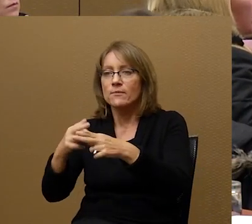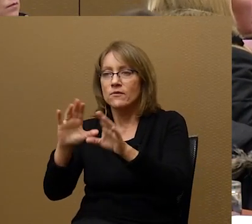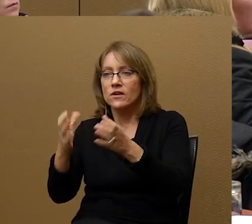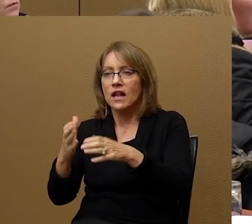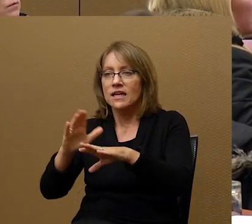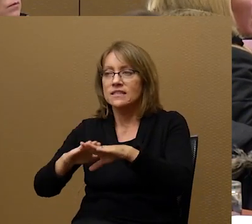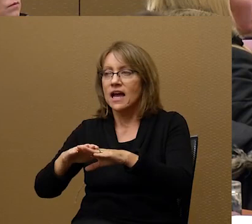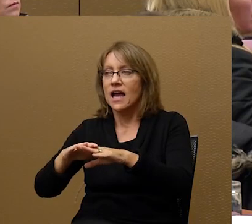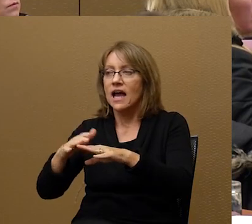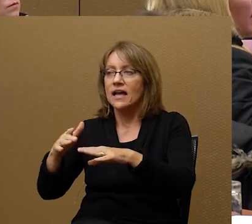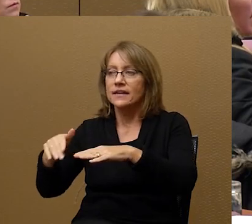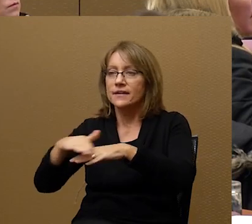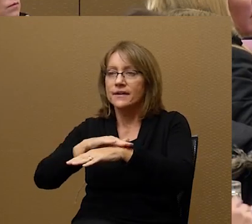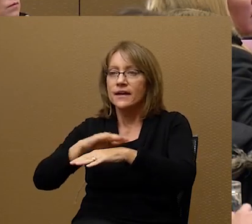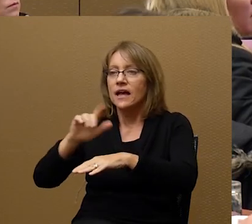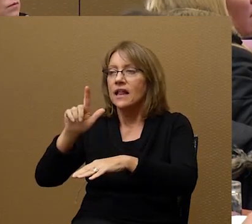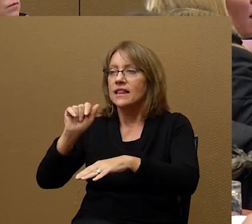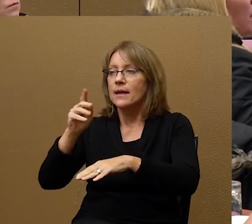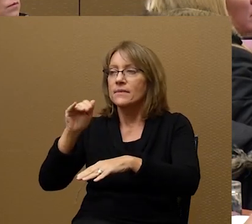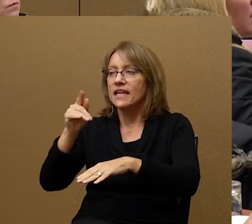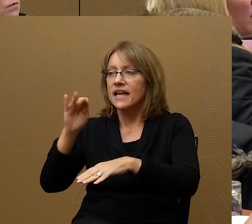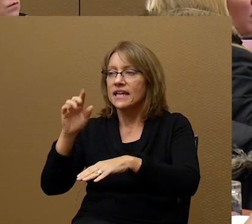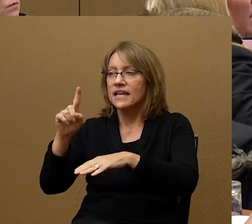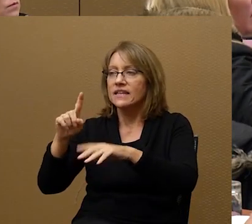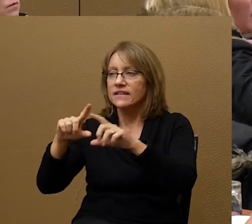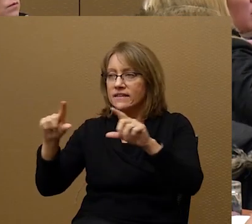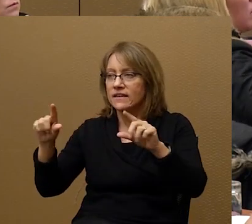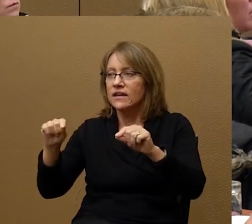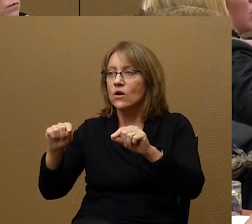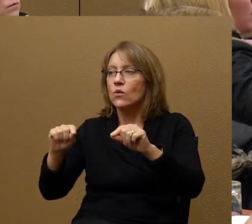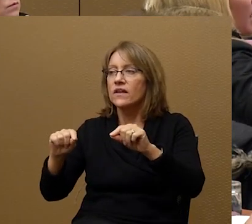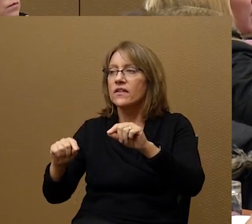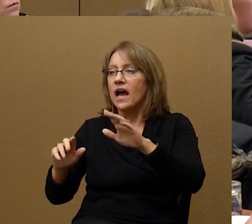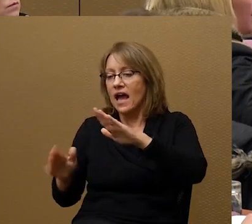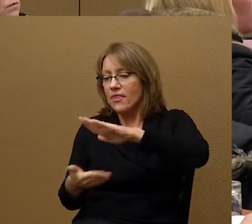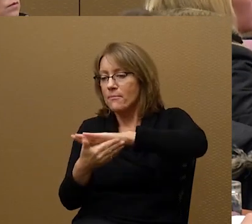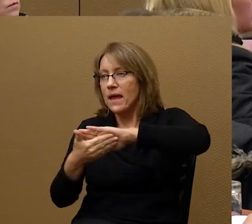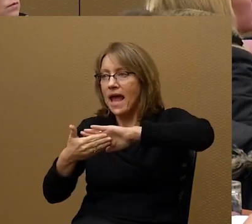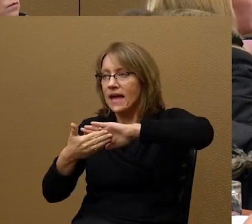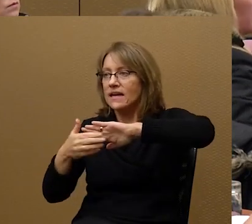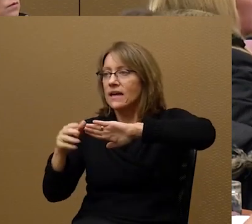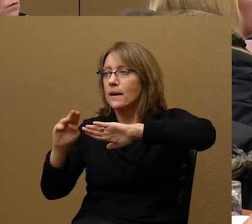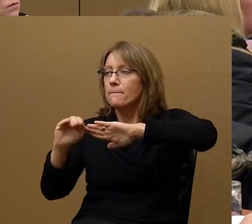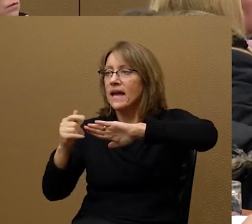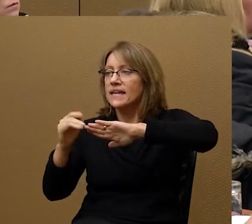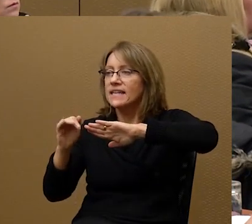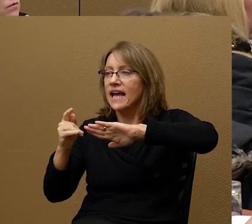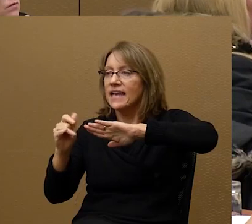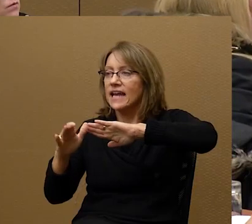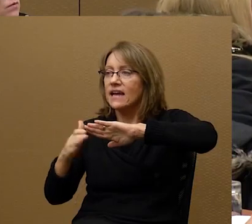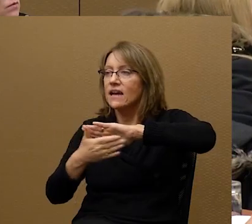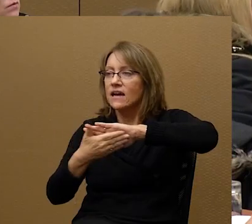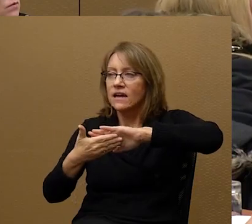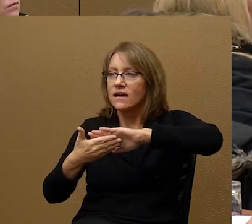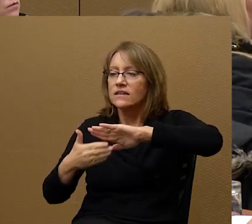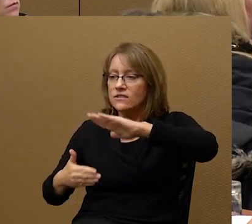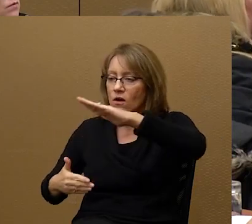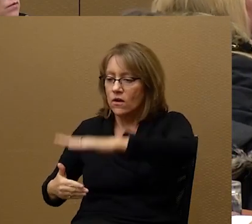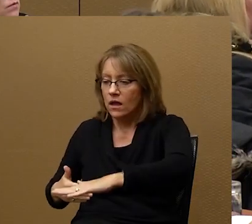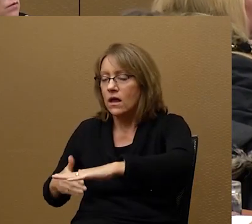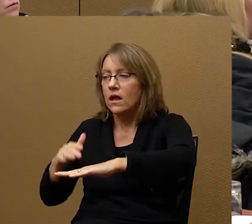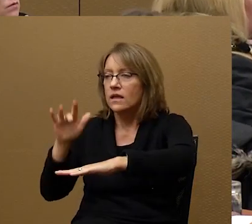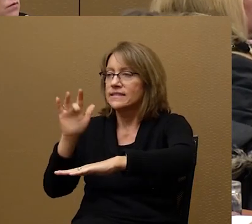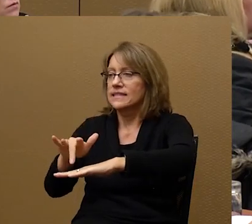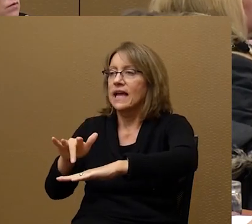a laminated cardstock with magnetic tape on the back, and so for each class, I write out what we're doing. So that's just like an adaptation